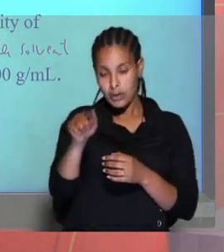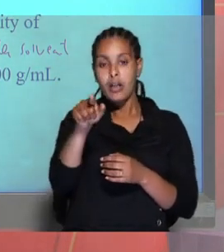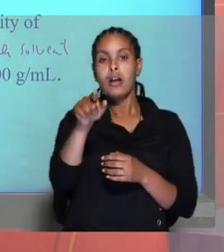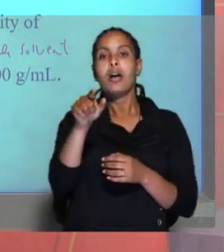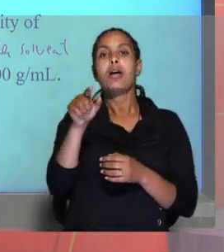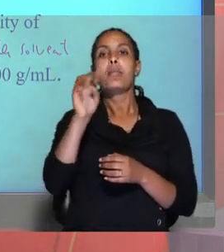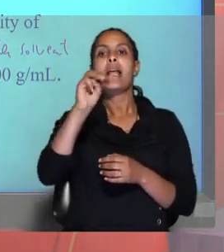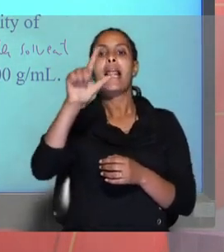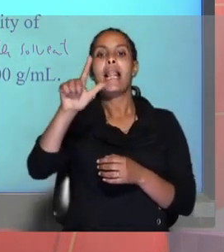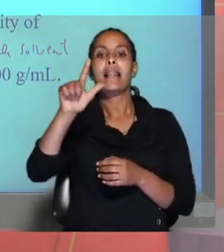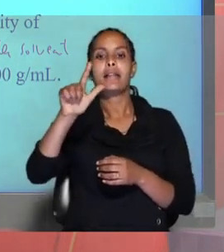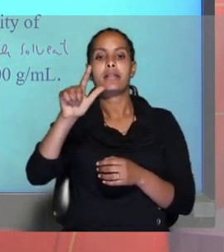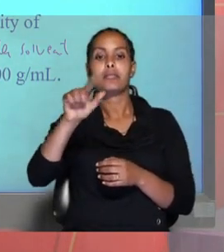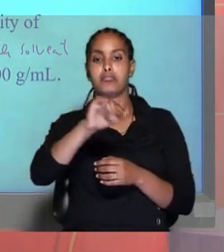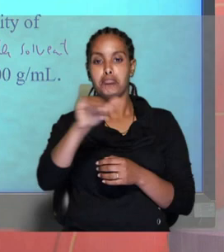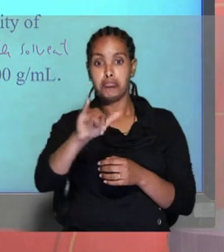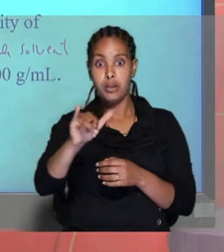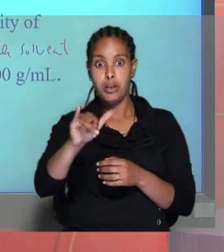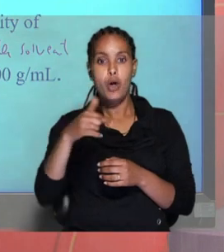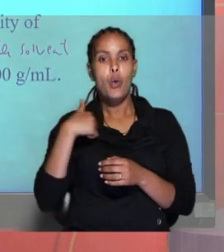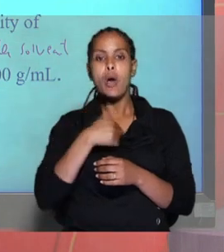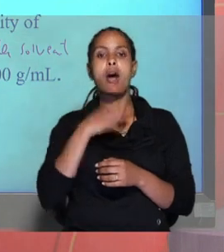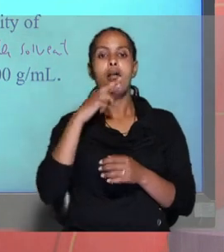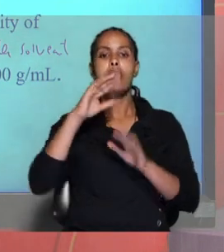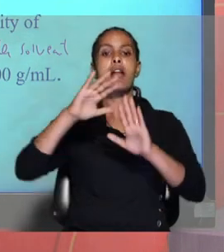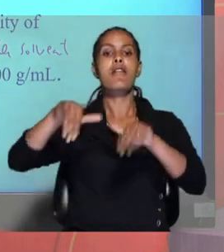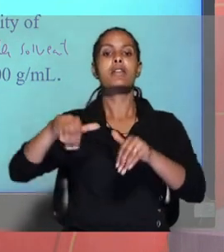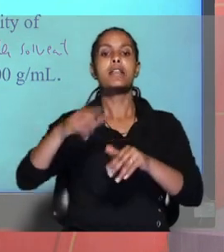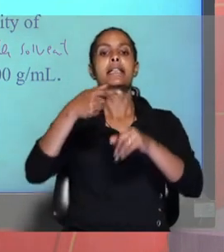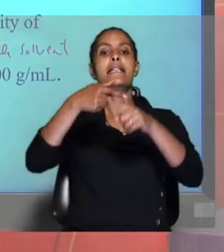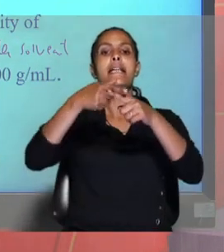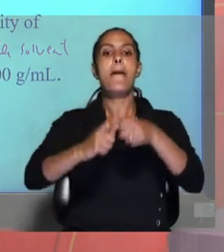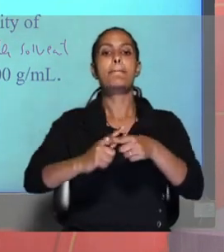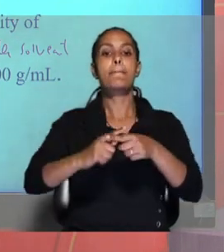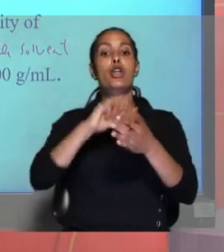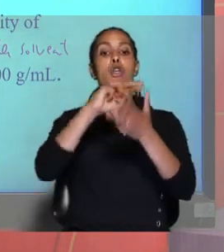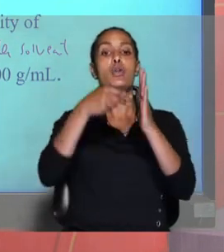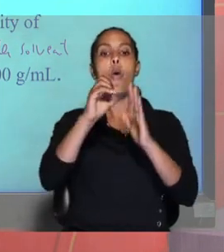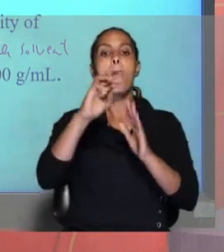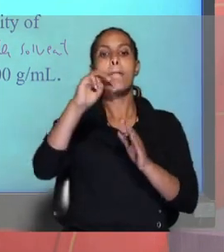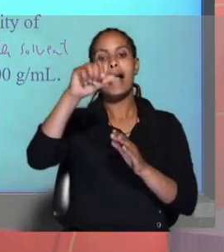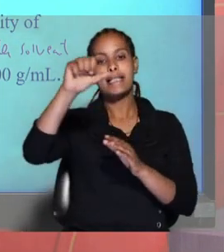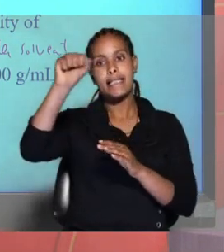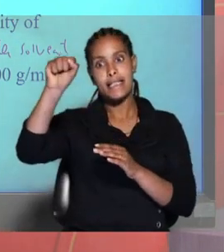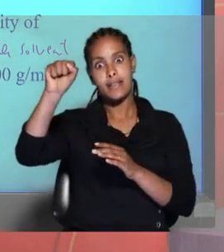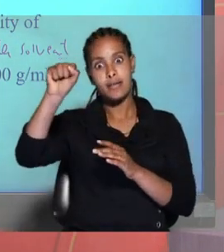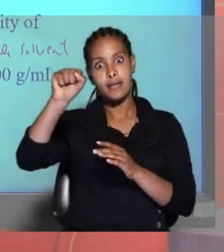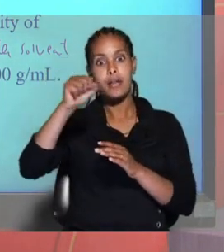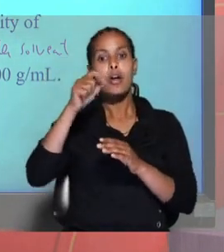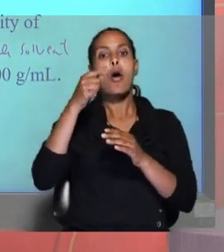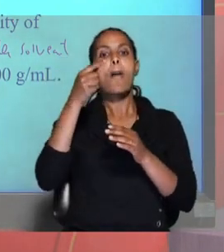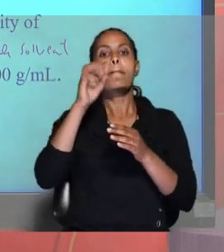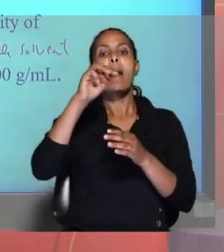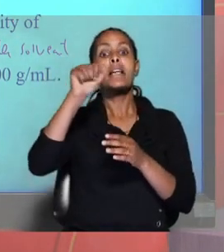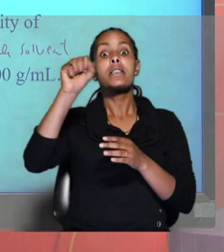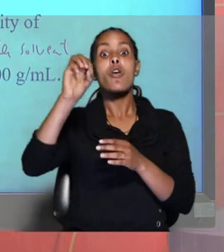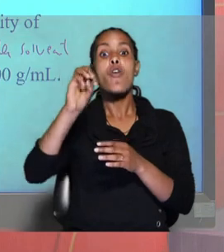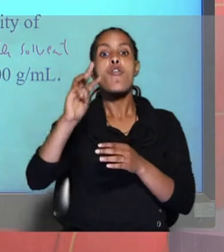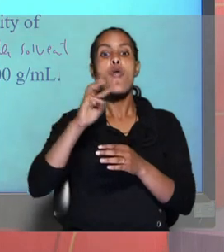This will be cancelled by this. We are left with gram, which is the units of mass. Therefore, mass of